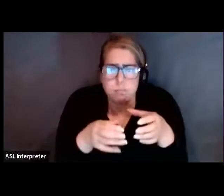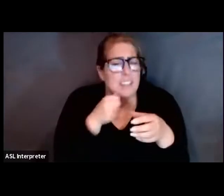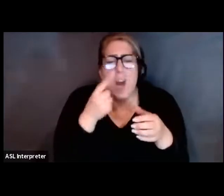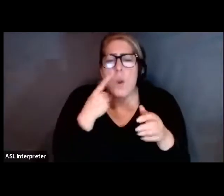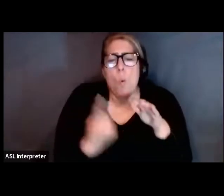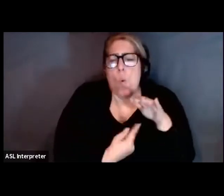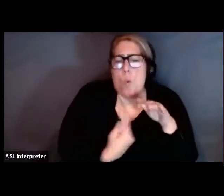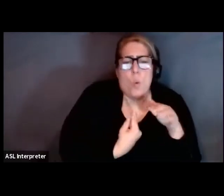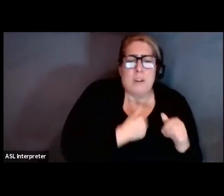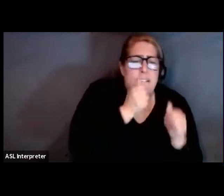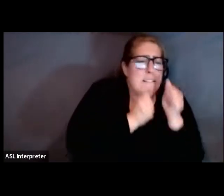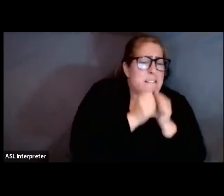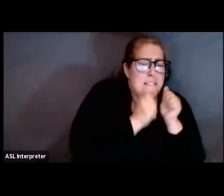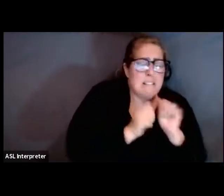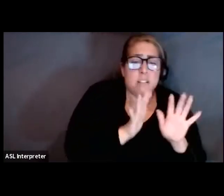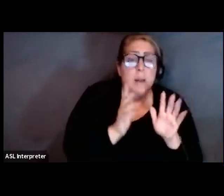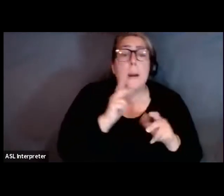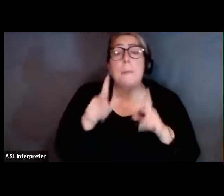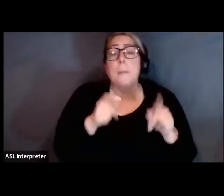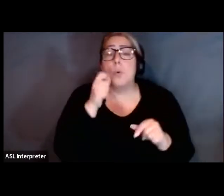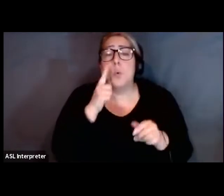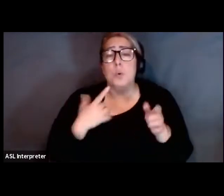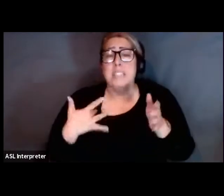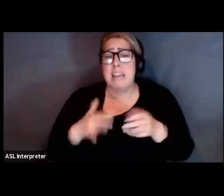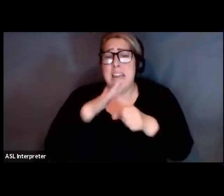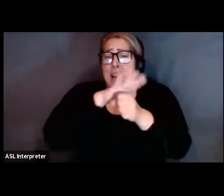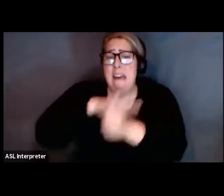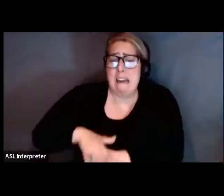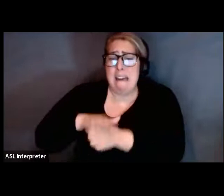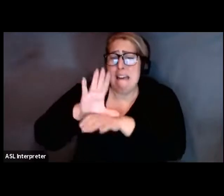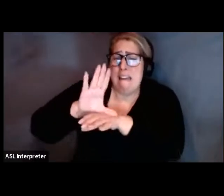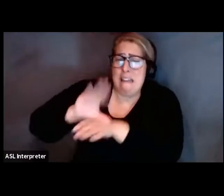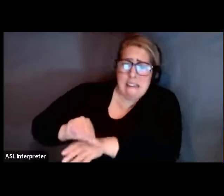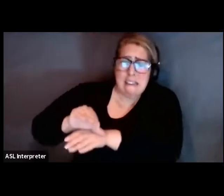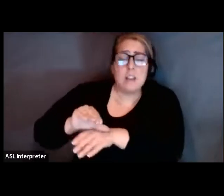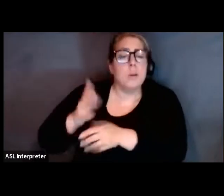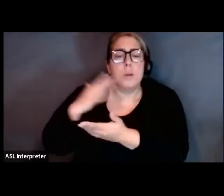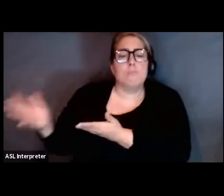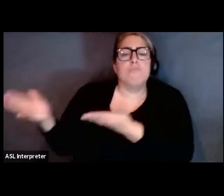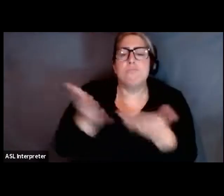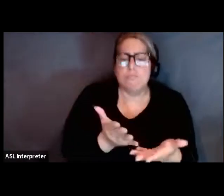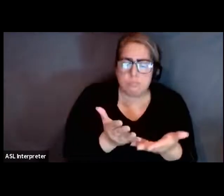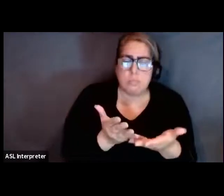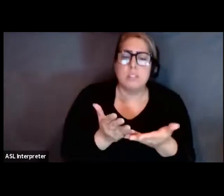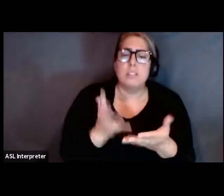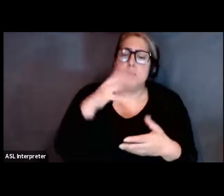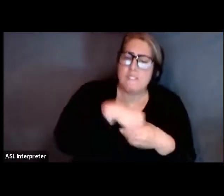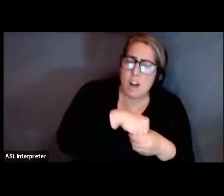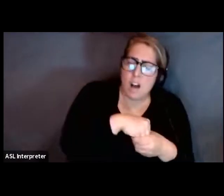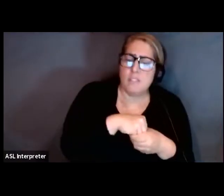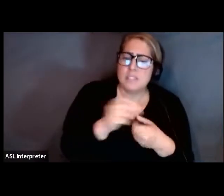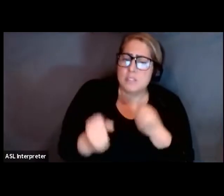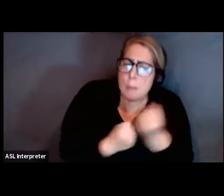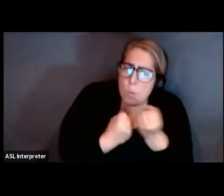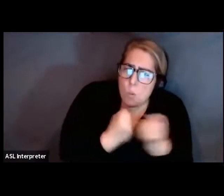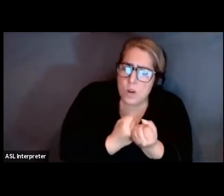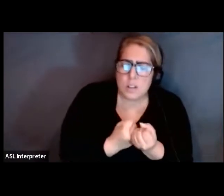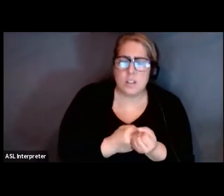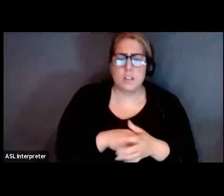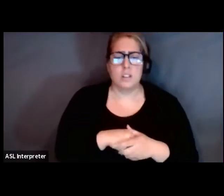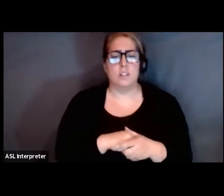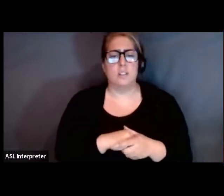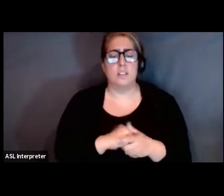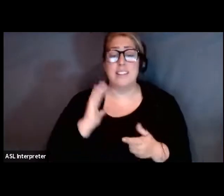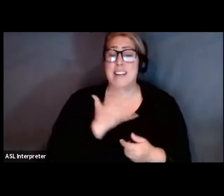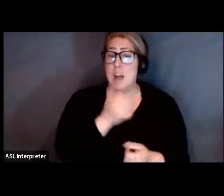who are uniquely marginalized and who live with health conditions that are isolating in their own right. Our work